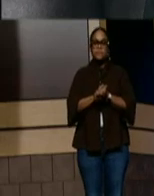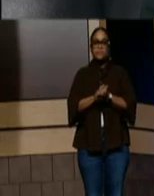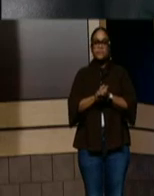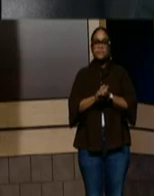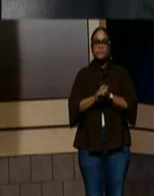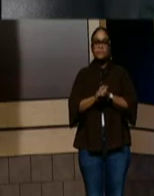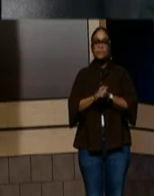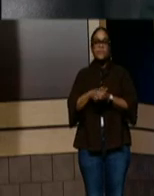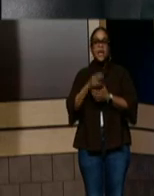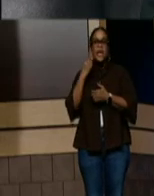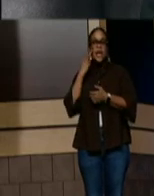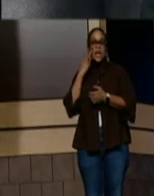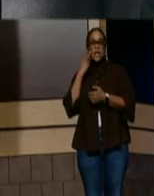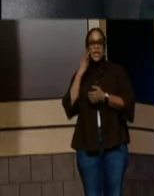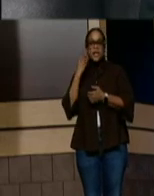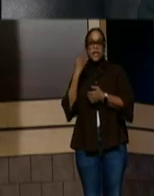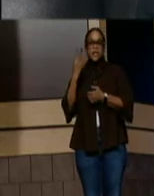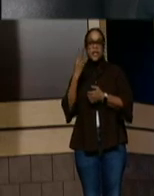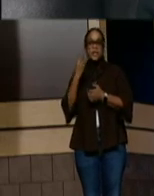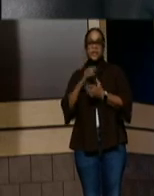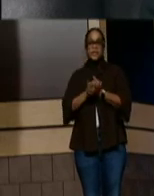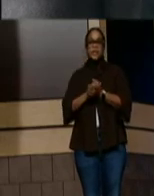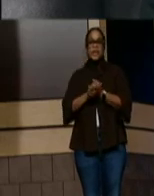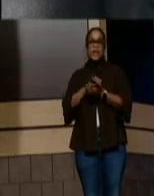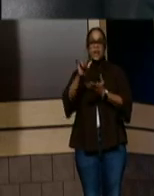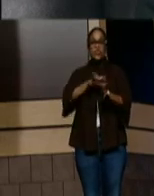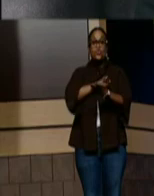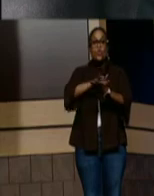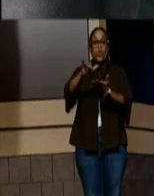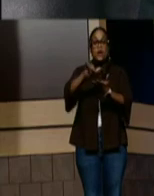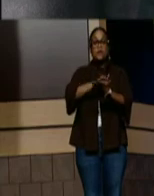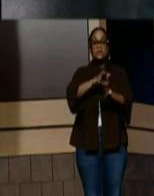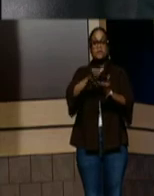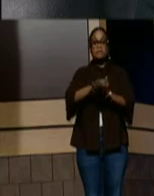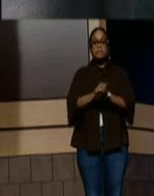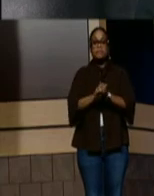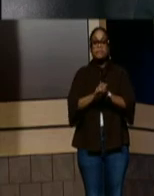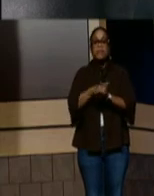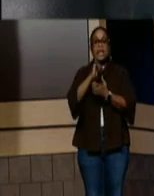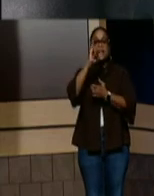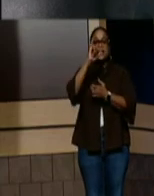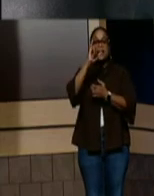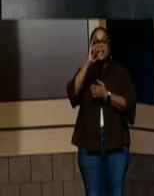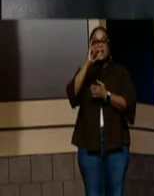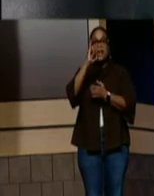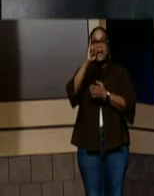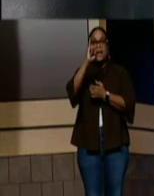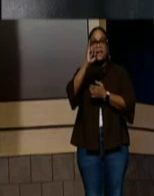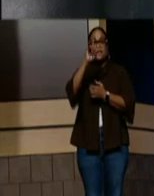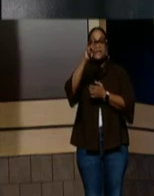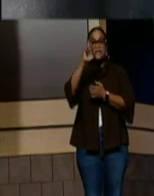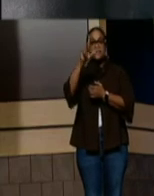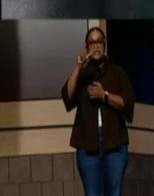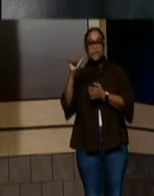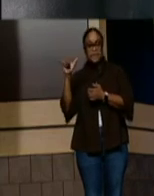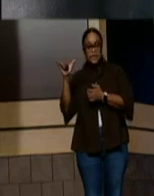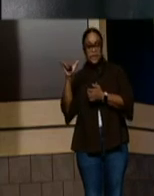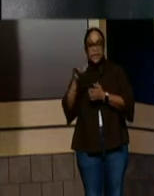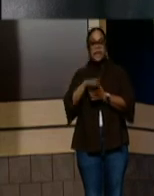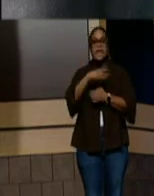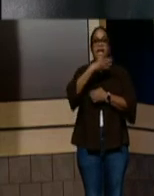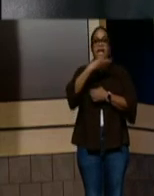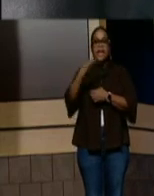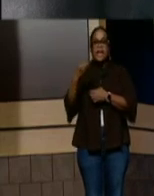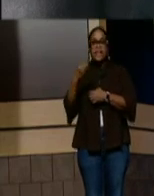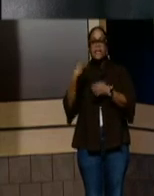at Italy and look at New York. Mm-hmm. Italy per capita has more hospital beds, more physicians